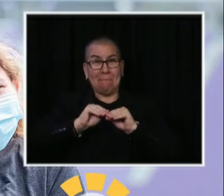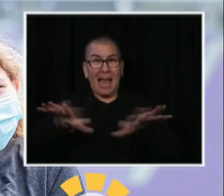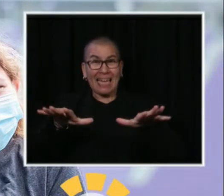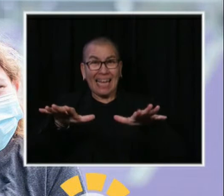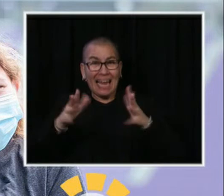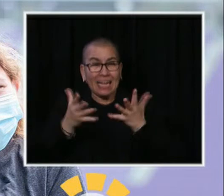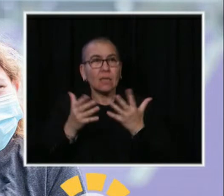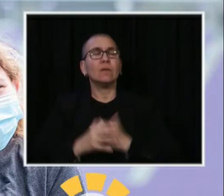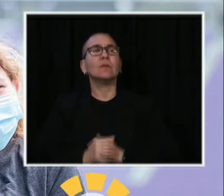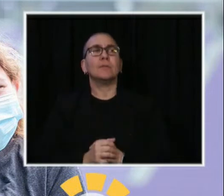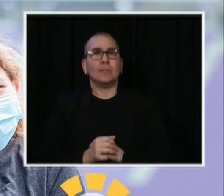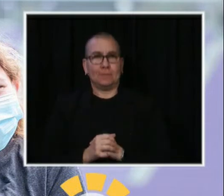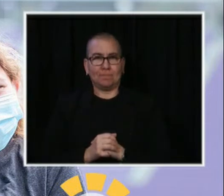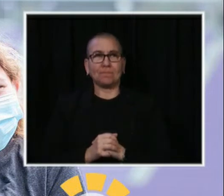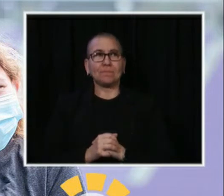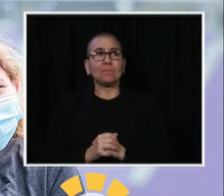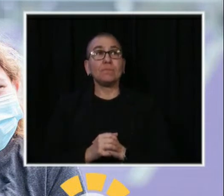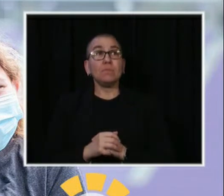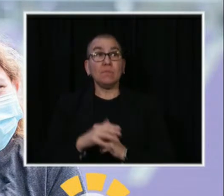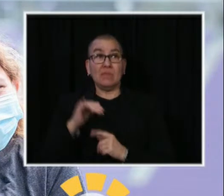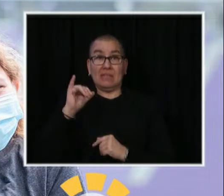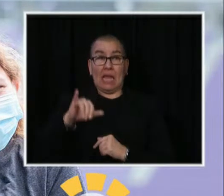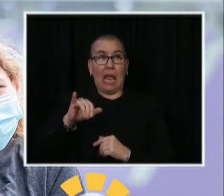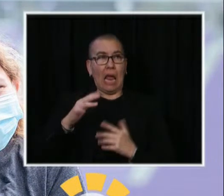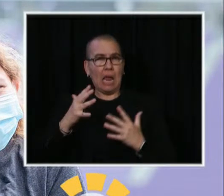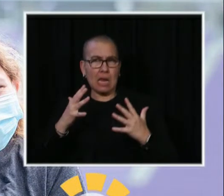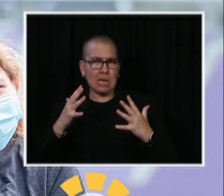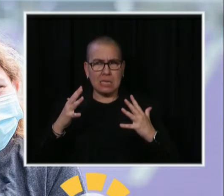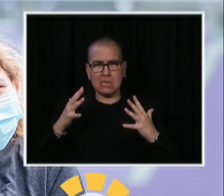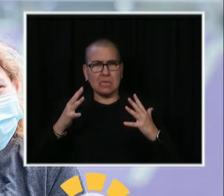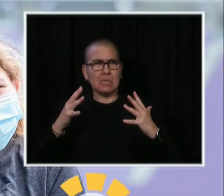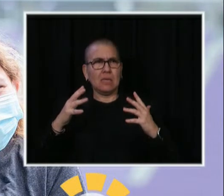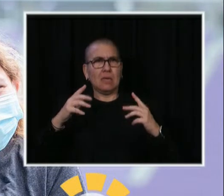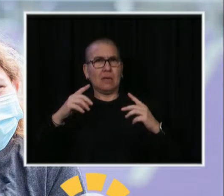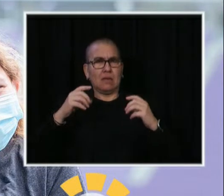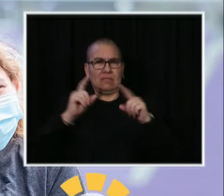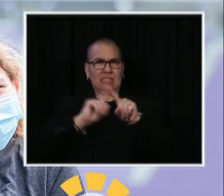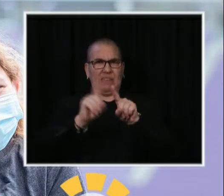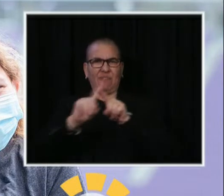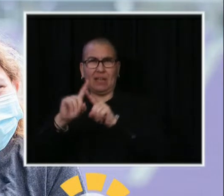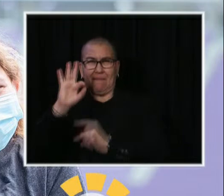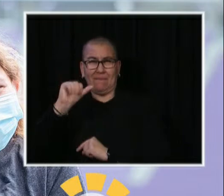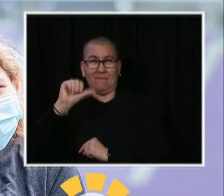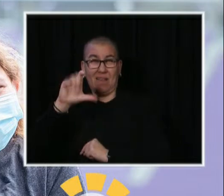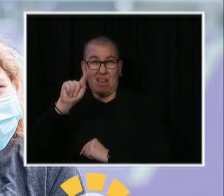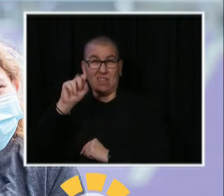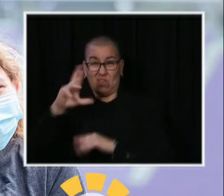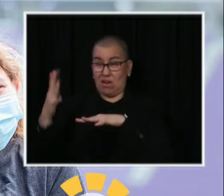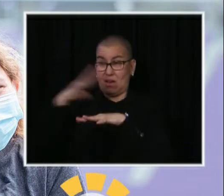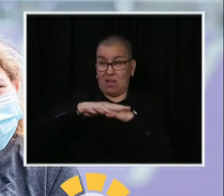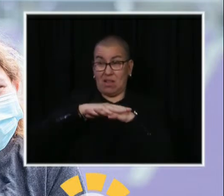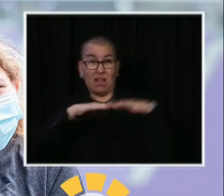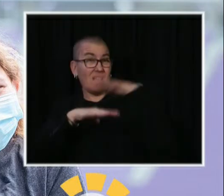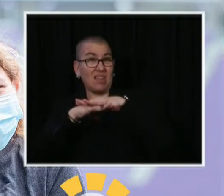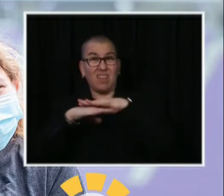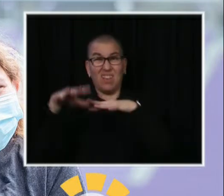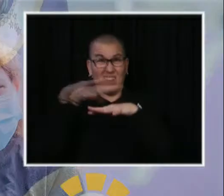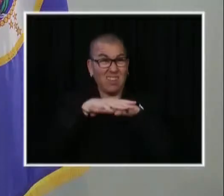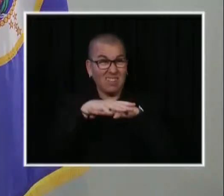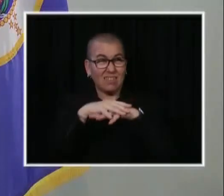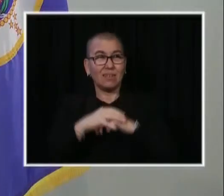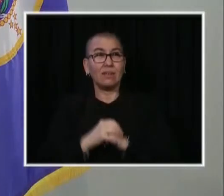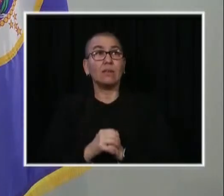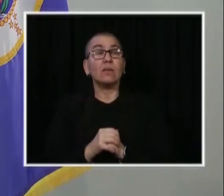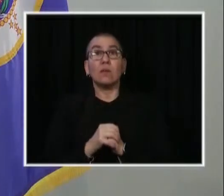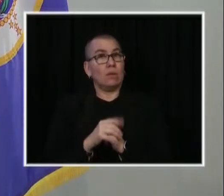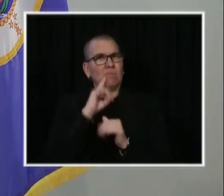was a little bit wide because we hadn't seen a lot of things that were out there. But we knew early on, like every respiratory disease,